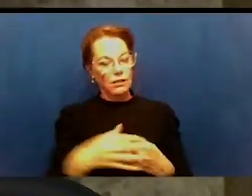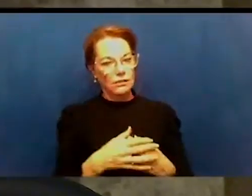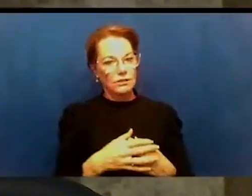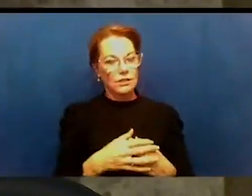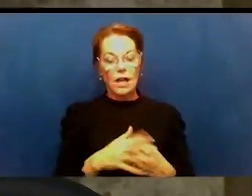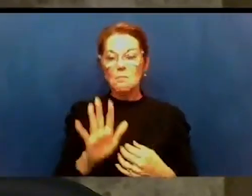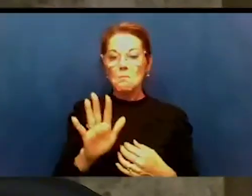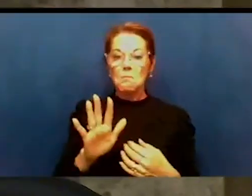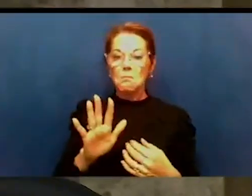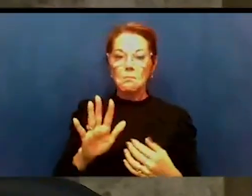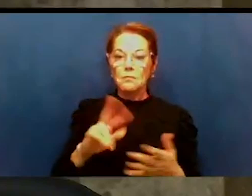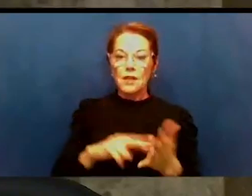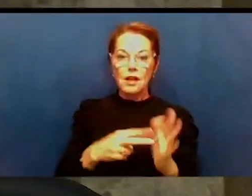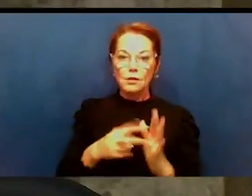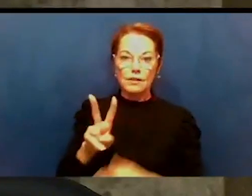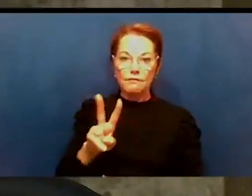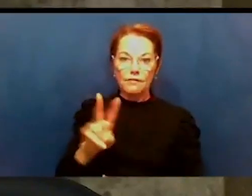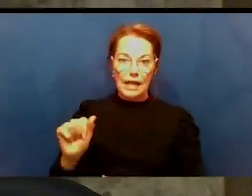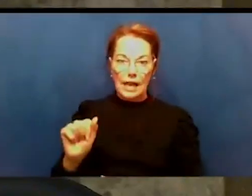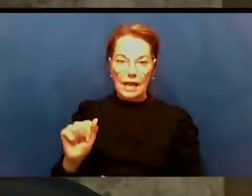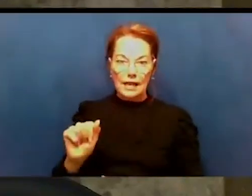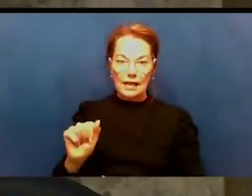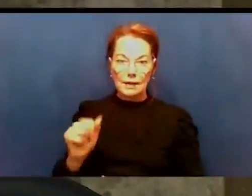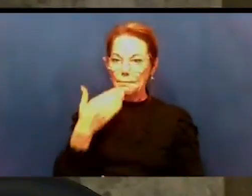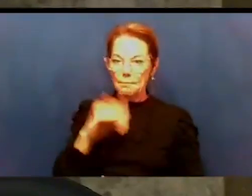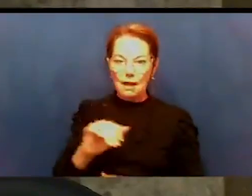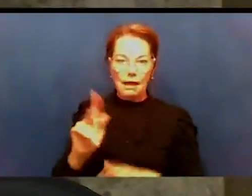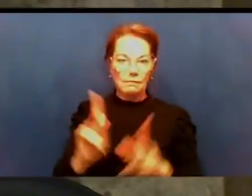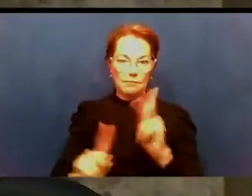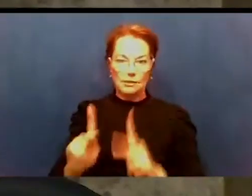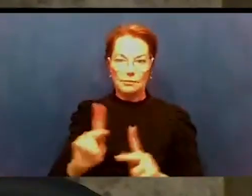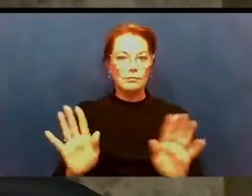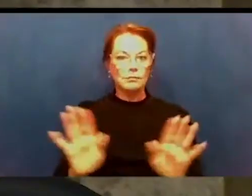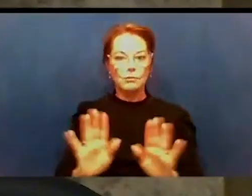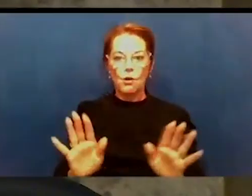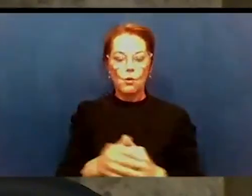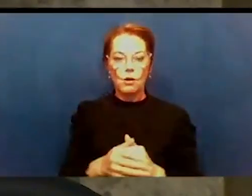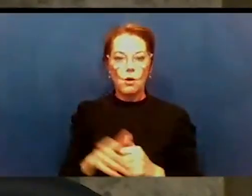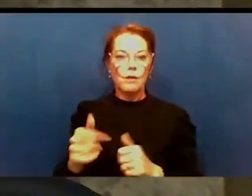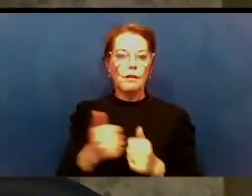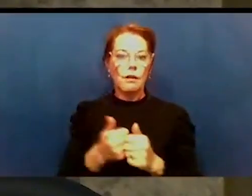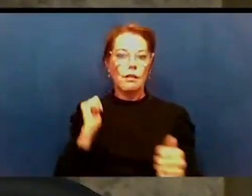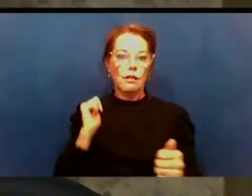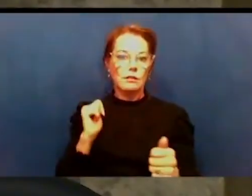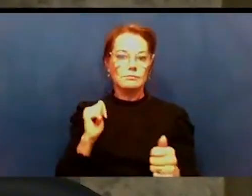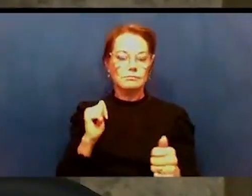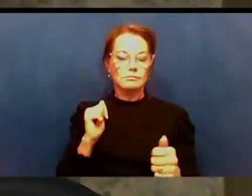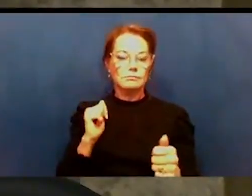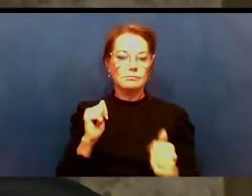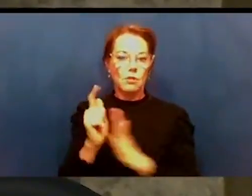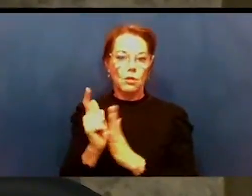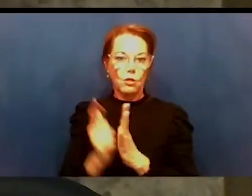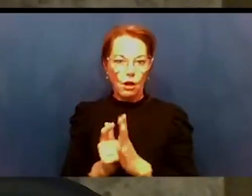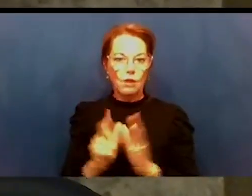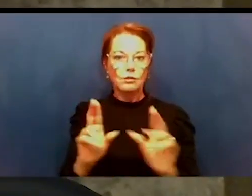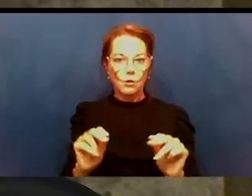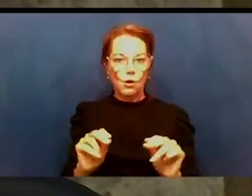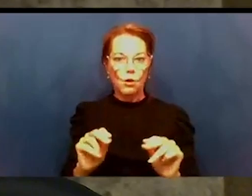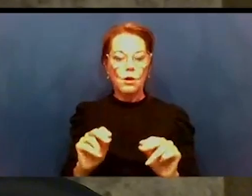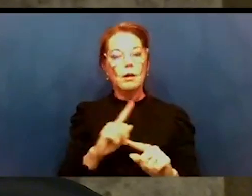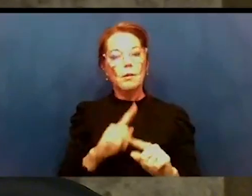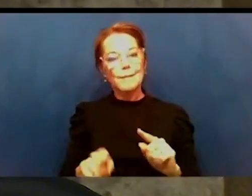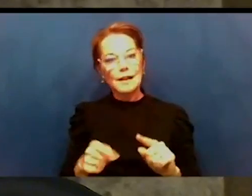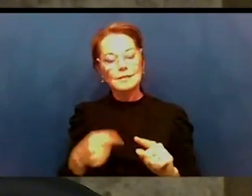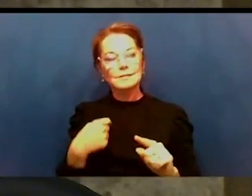is, they're bad people or they're trying not to enforce the laws, but somehow we have to break